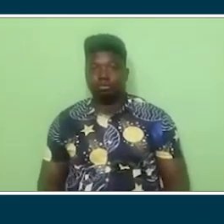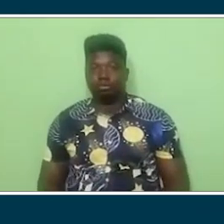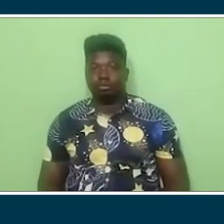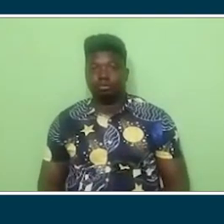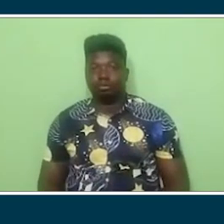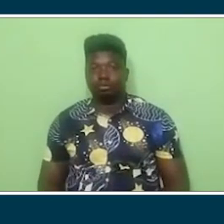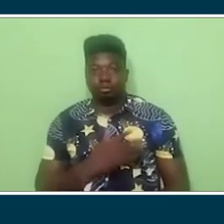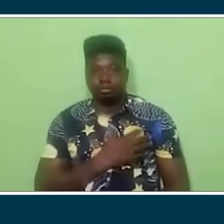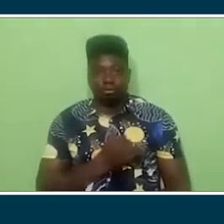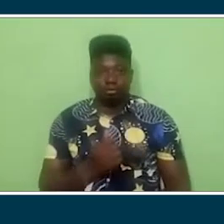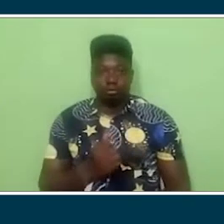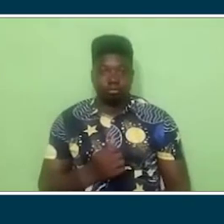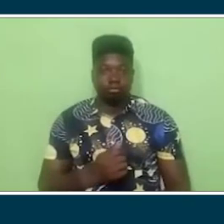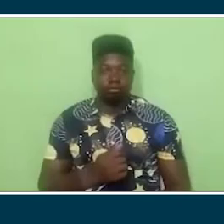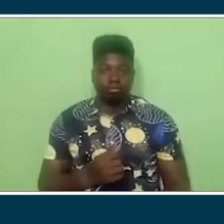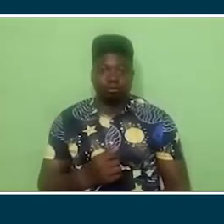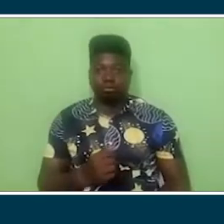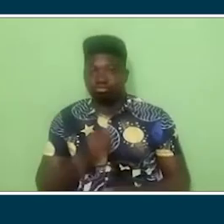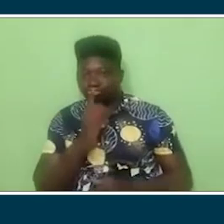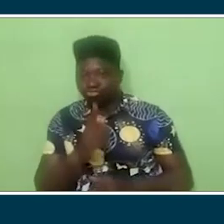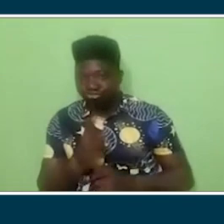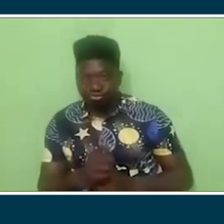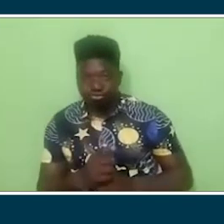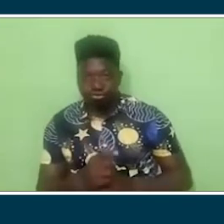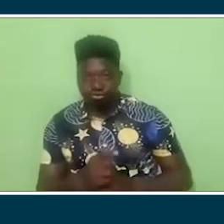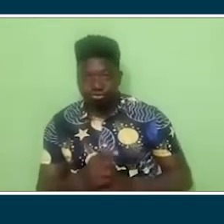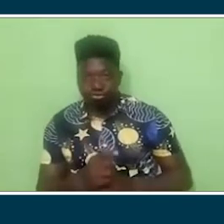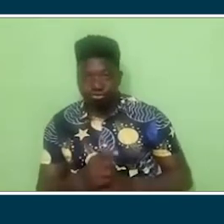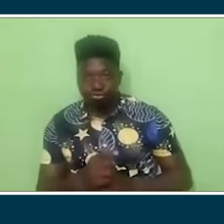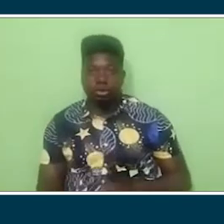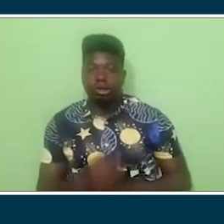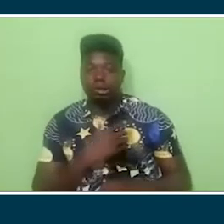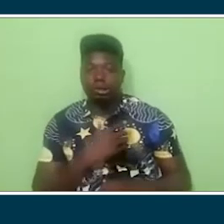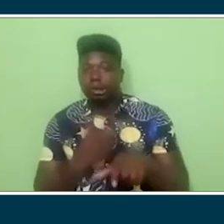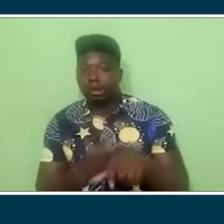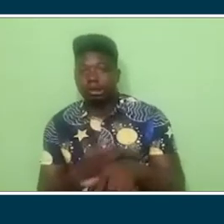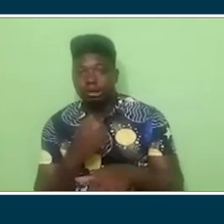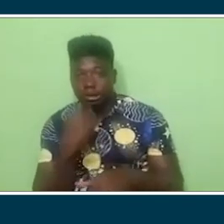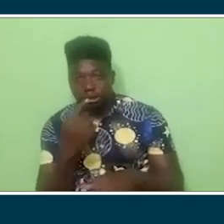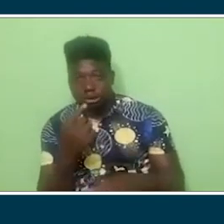is really, really, really hard. And I'm saying this as a collective us,